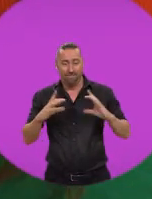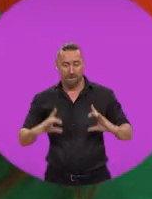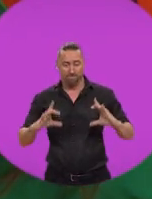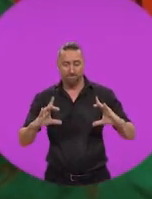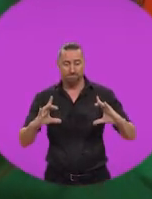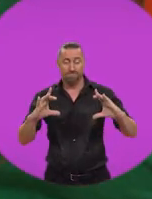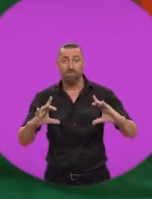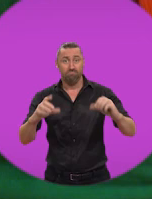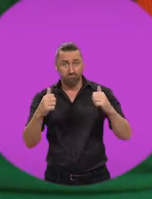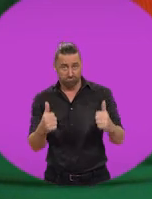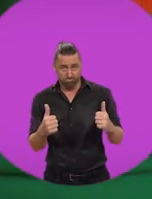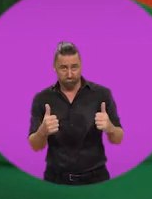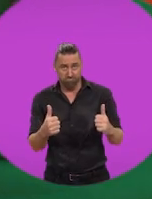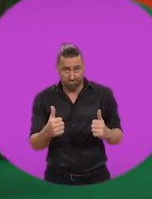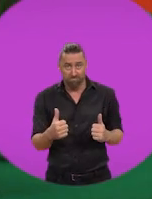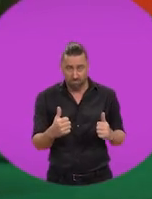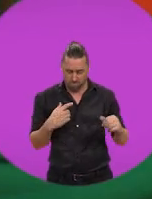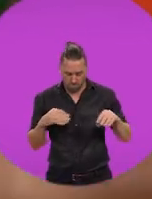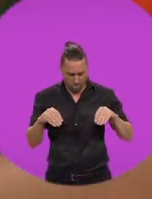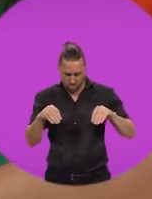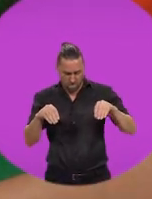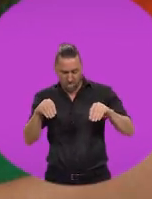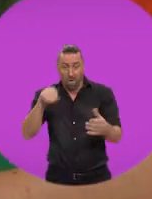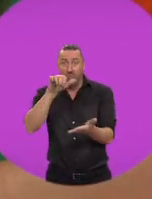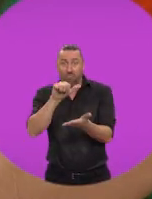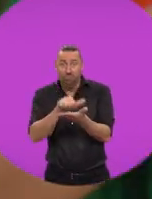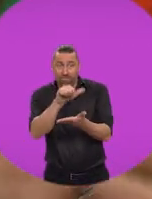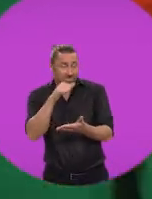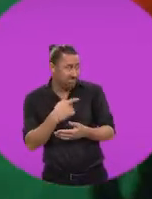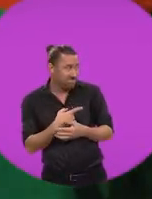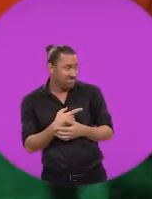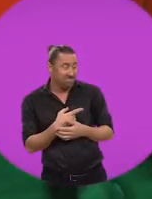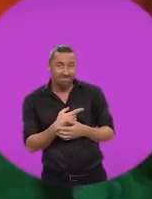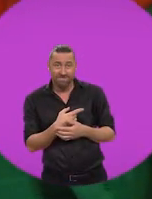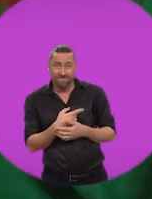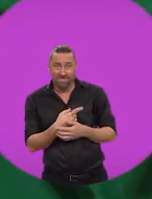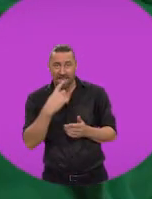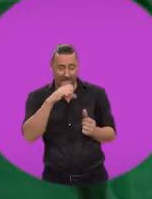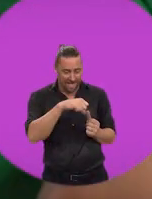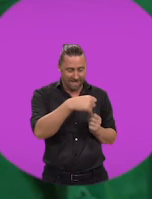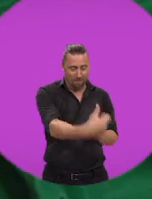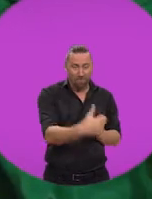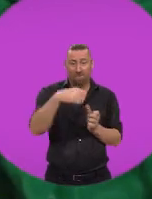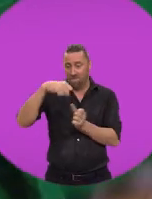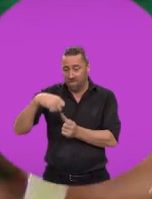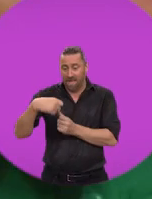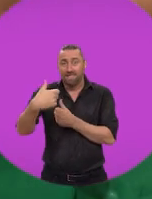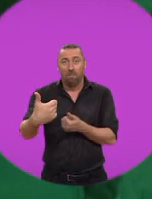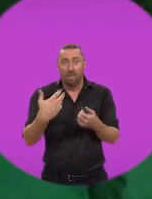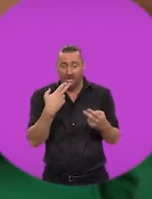So we've now got 4 rubber bands on this box. I'm gonna straighten them out and then take my tape just like